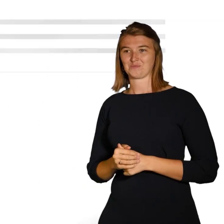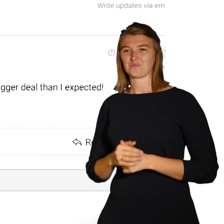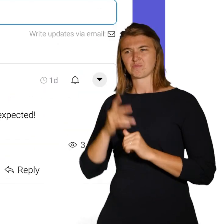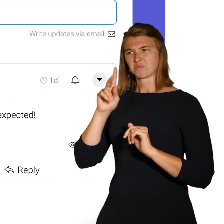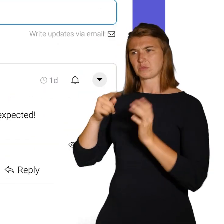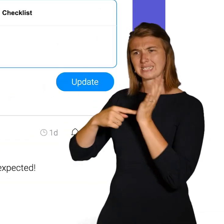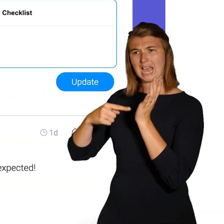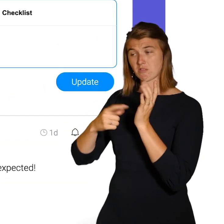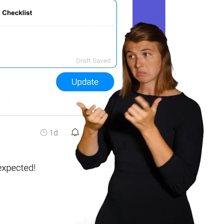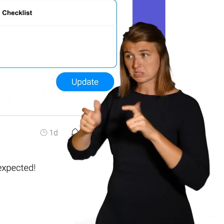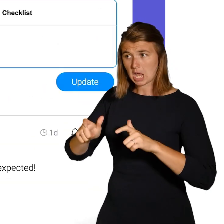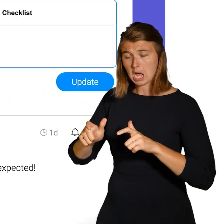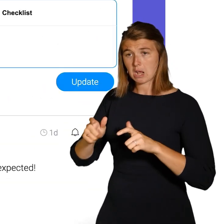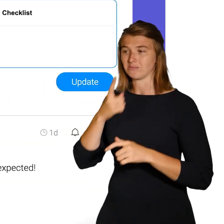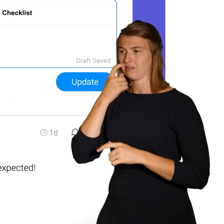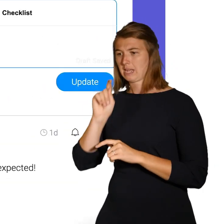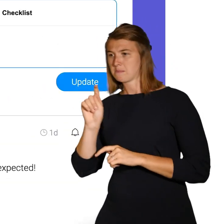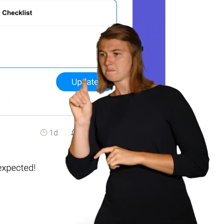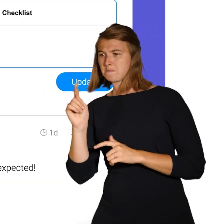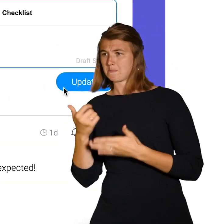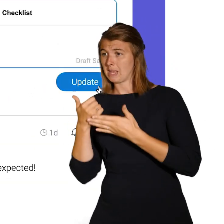in. Hey Tara, how can I help?